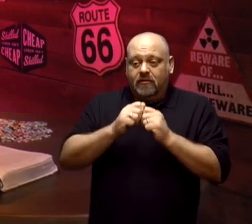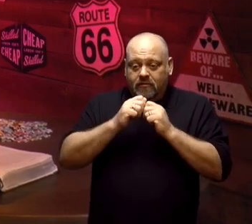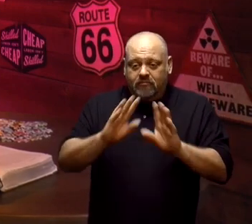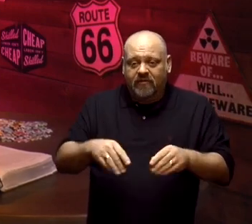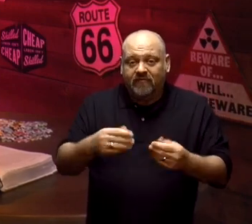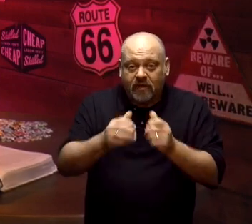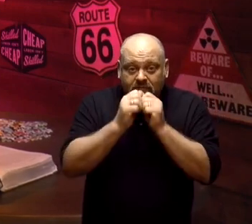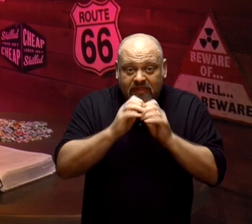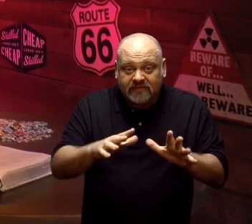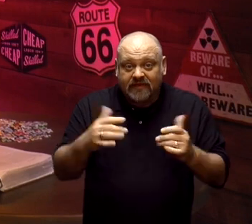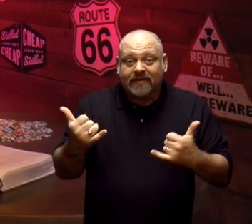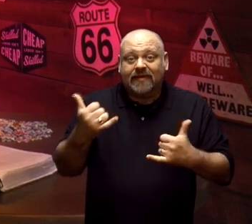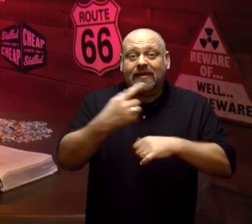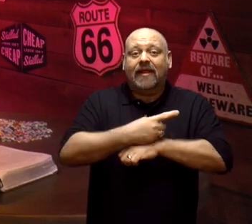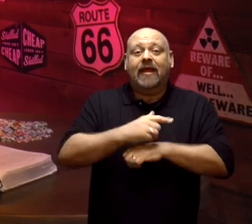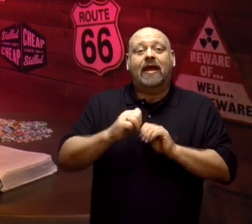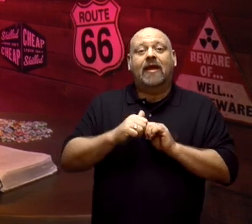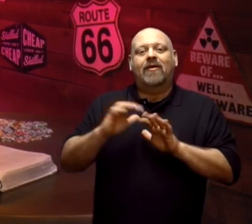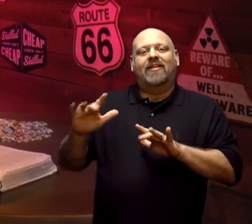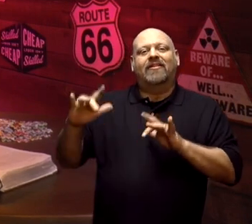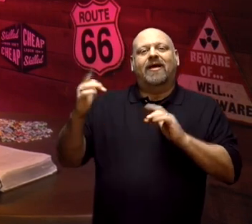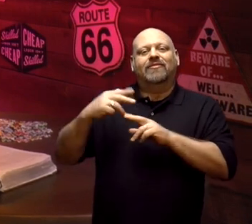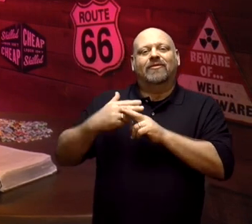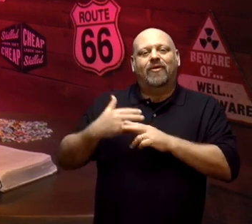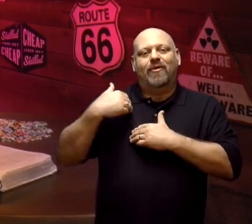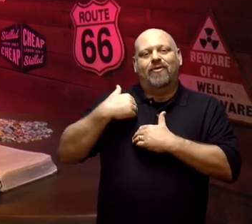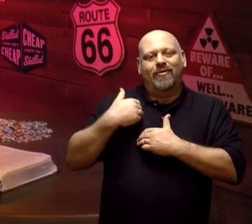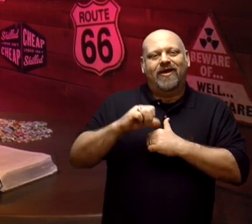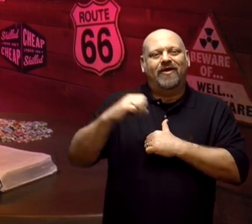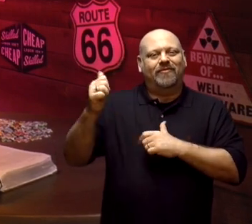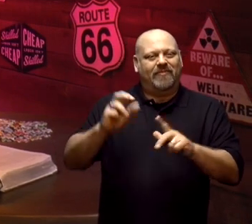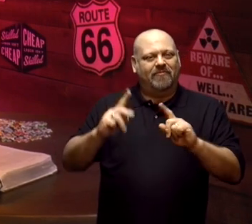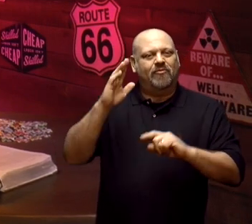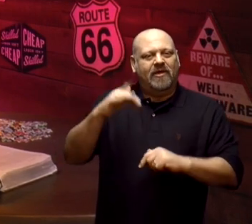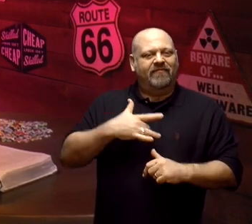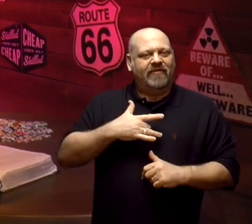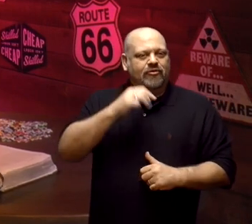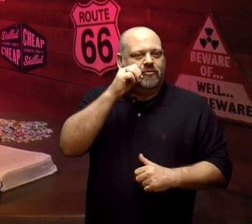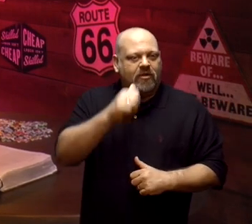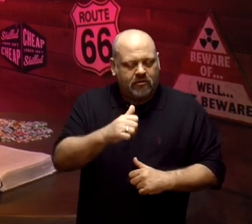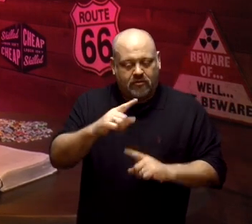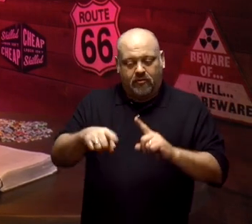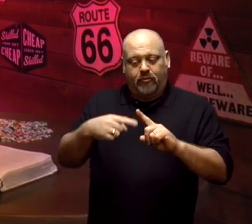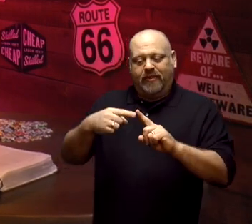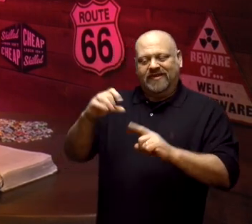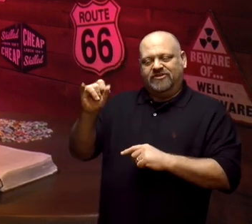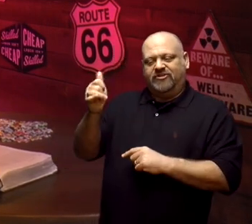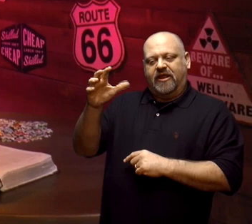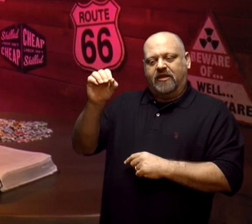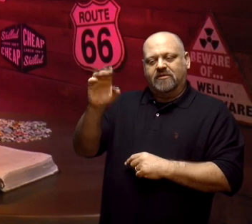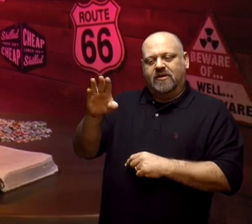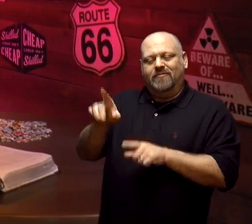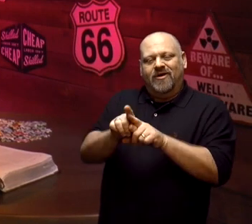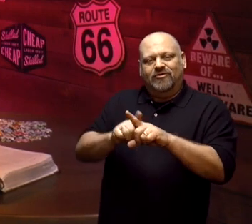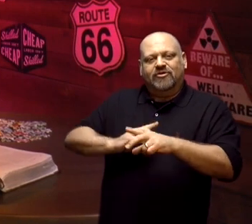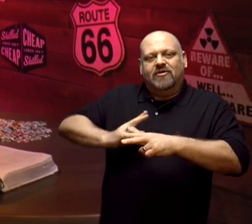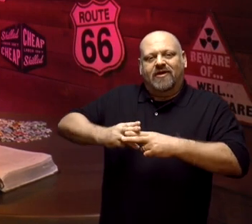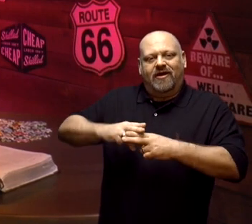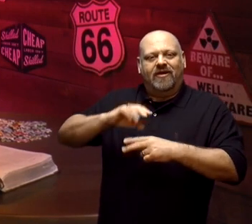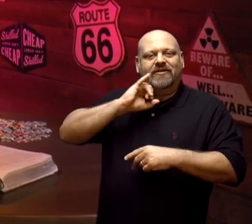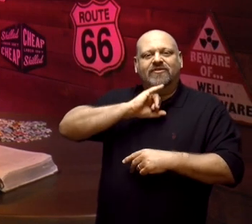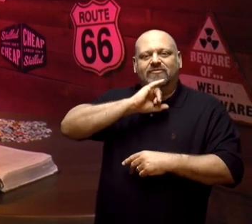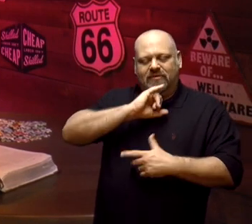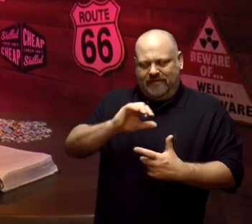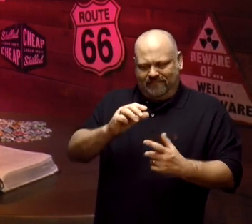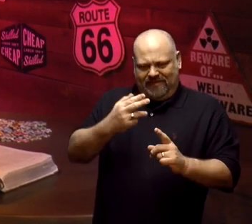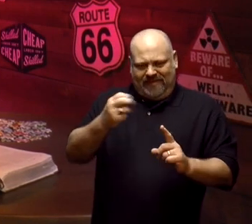today by lightening the load that others will feel tomorrow. When Jacob, who is also called Israel, died,